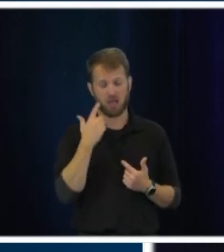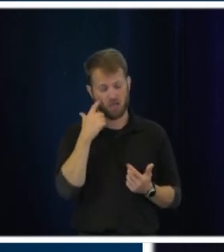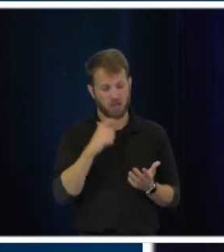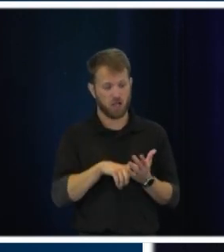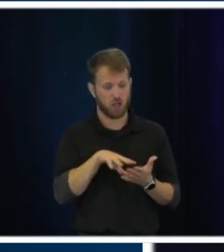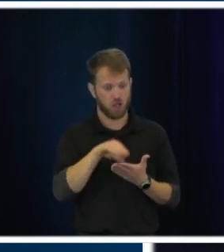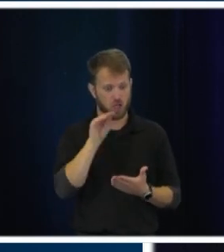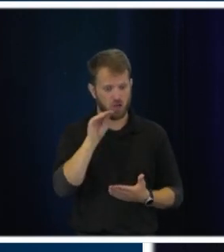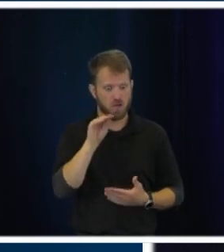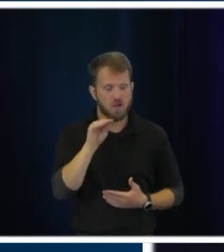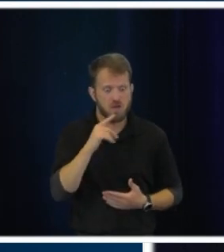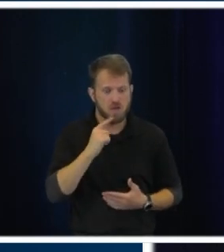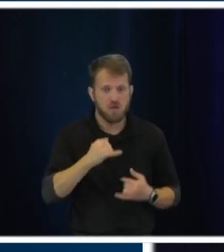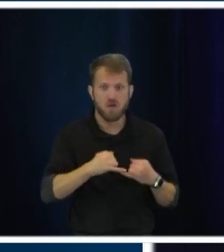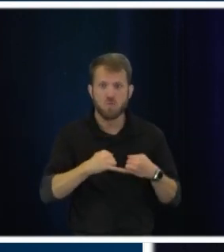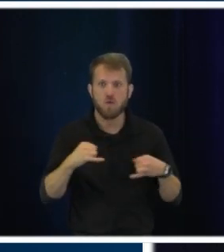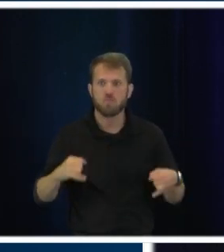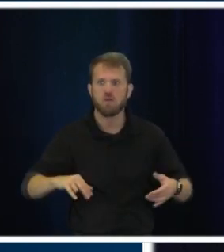that